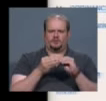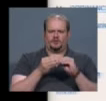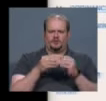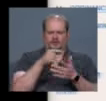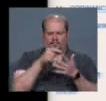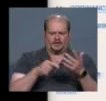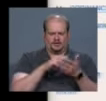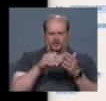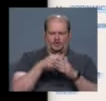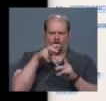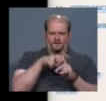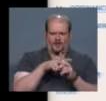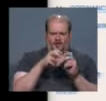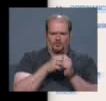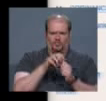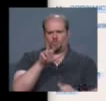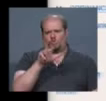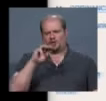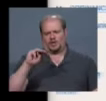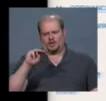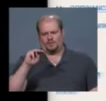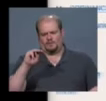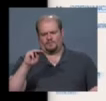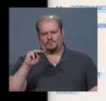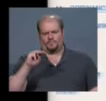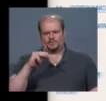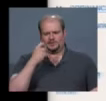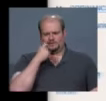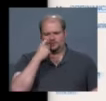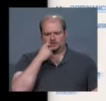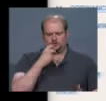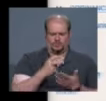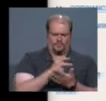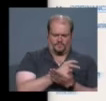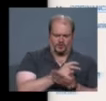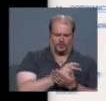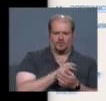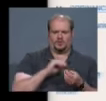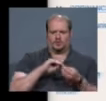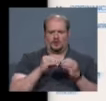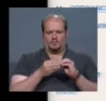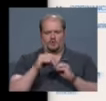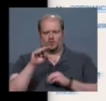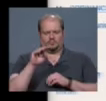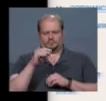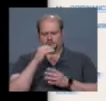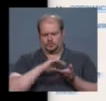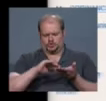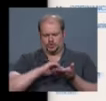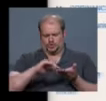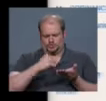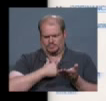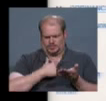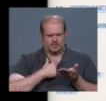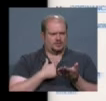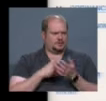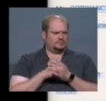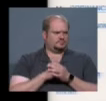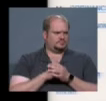these are all filed by 3M. The one we just went over, and number 9, no, excuse me.